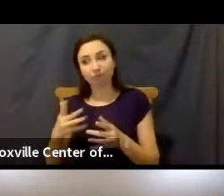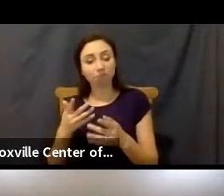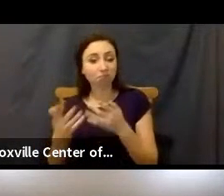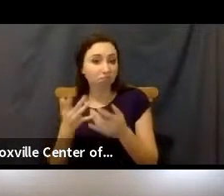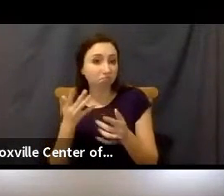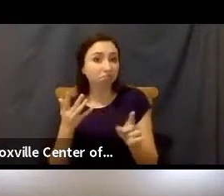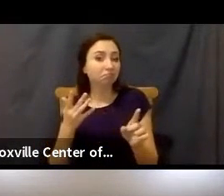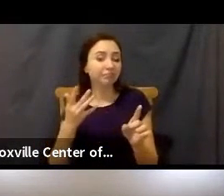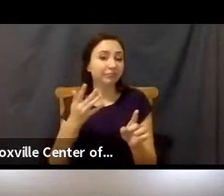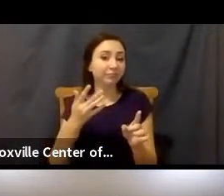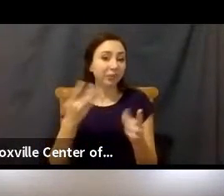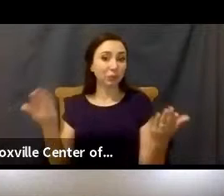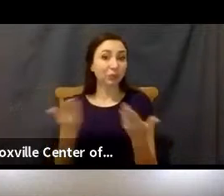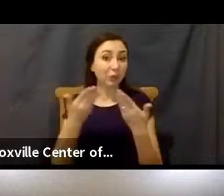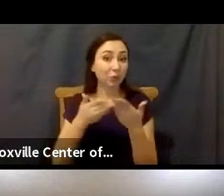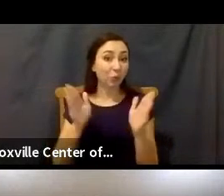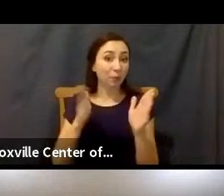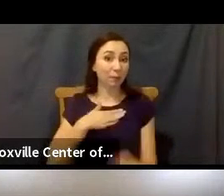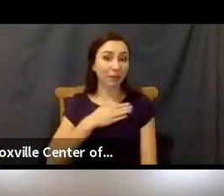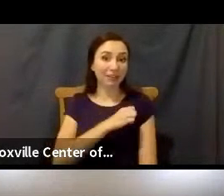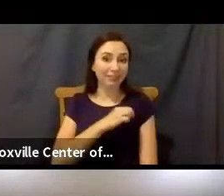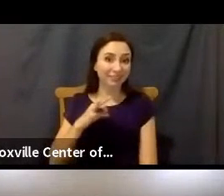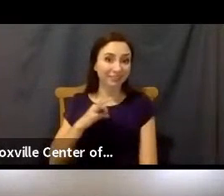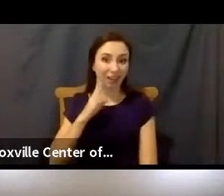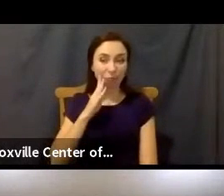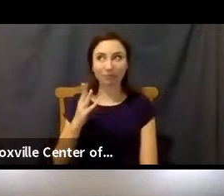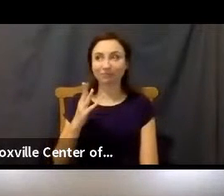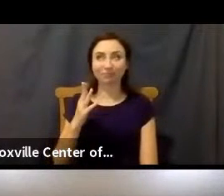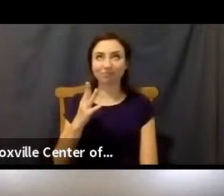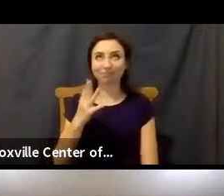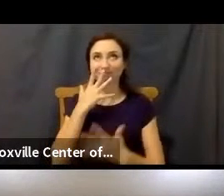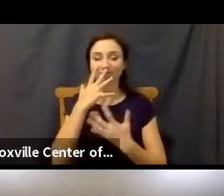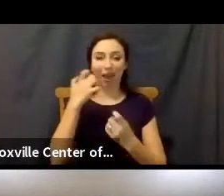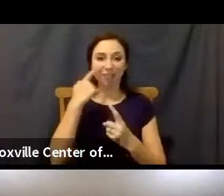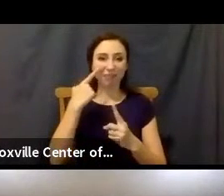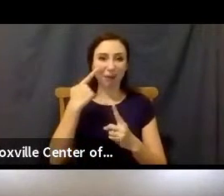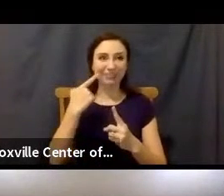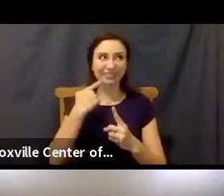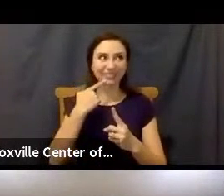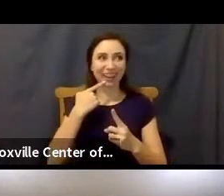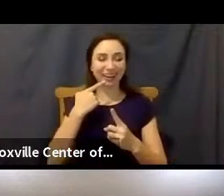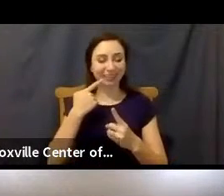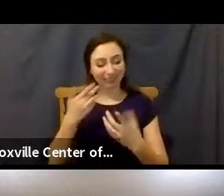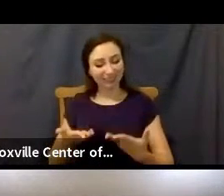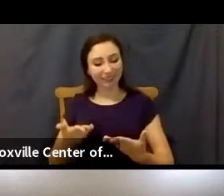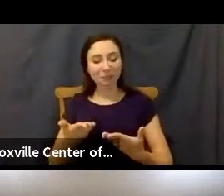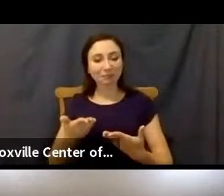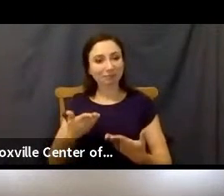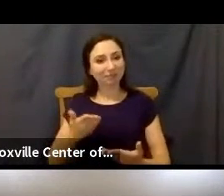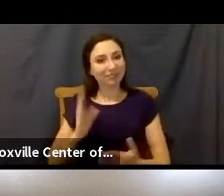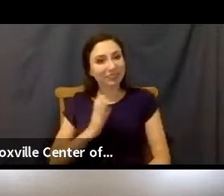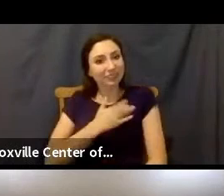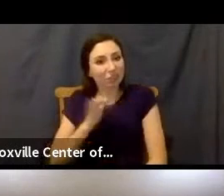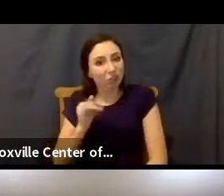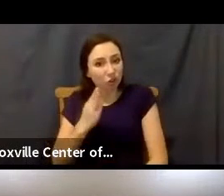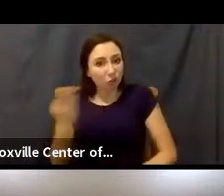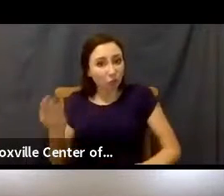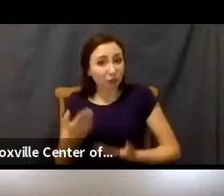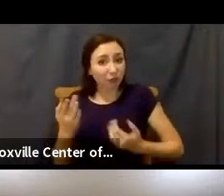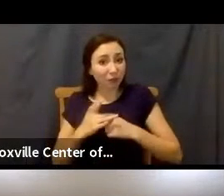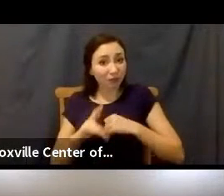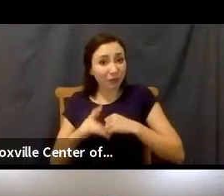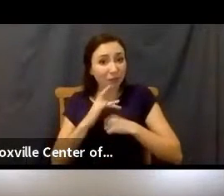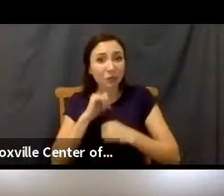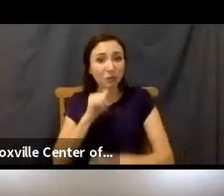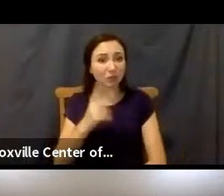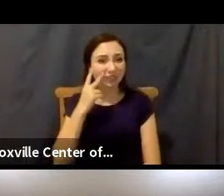My staff is probably going to shoot me for saying this, but this is our job and we're available and we're here. So I don't